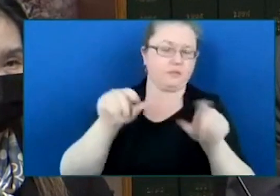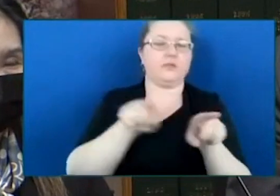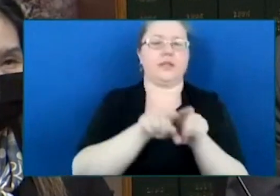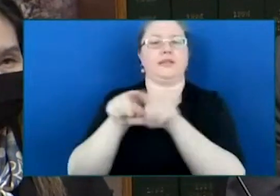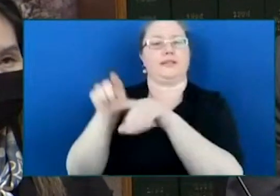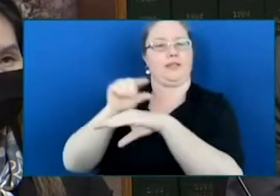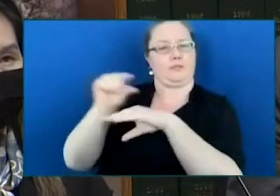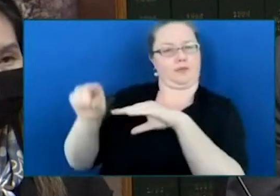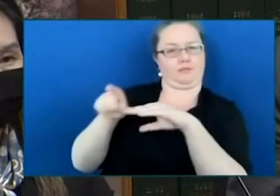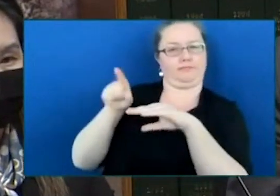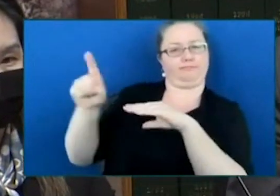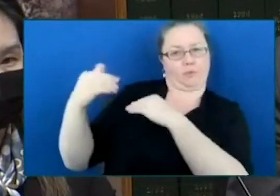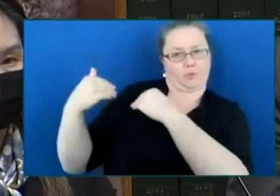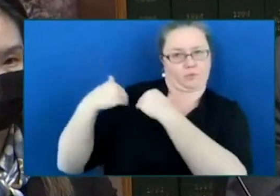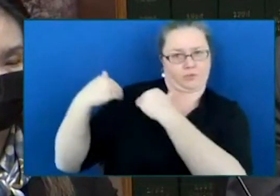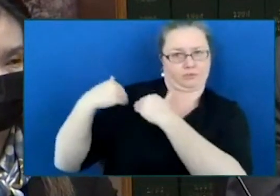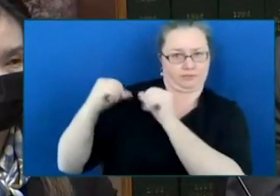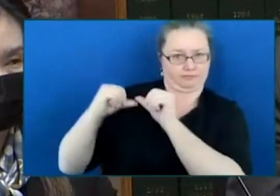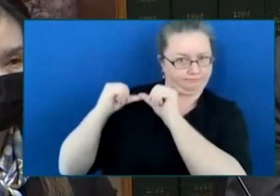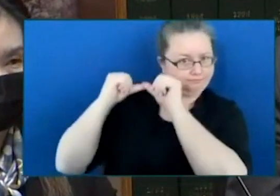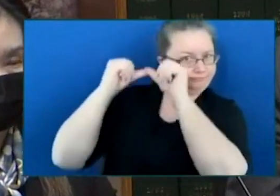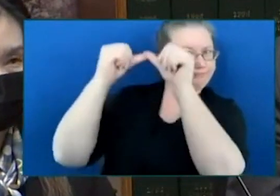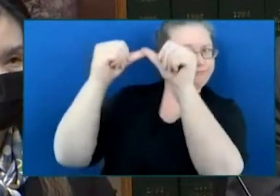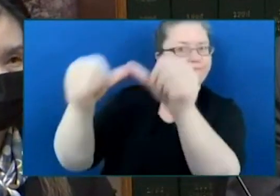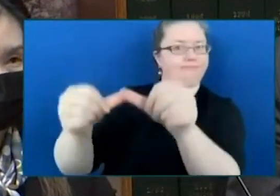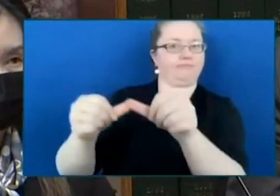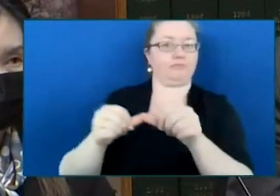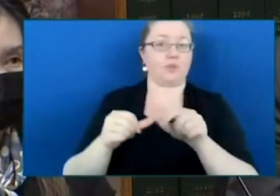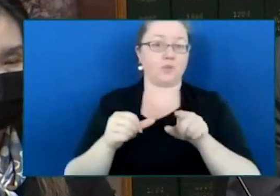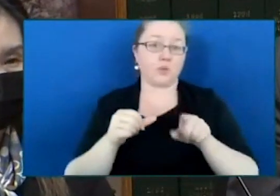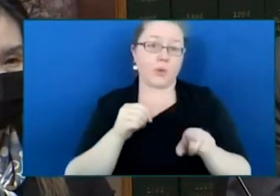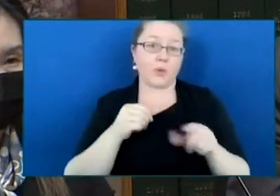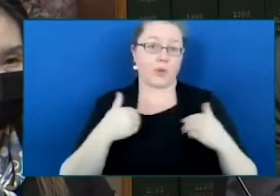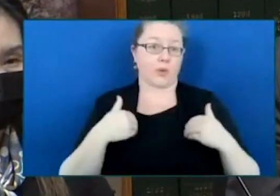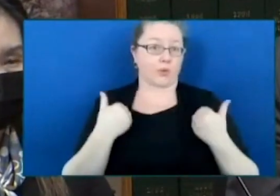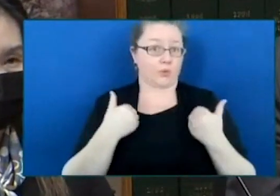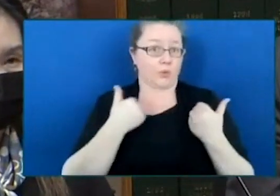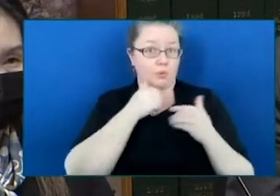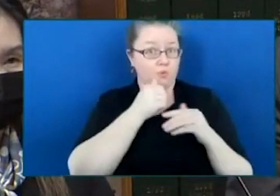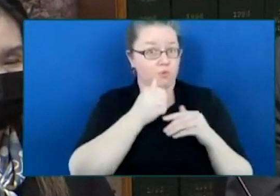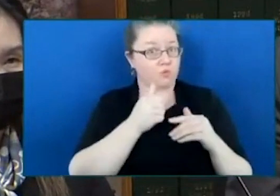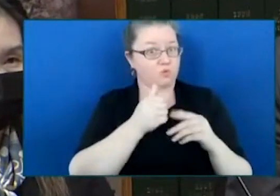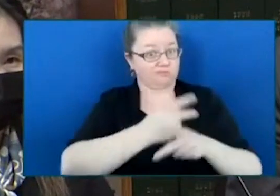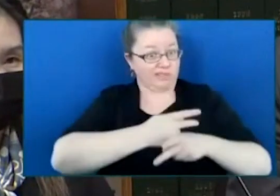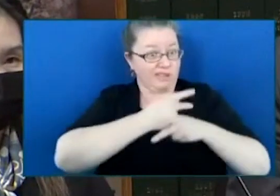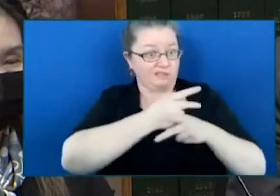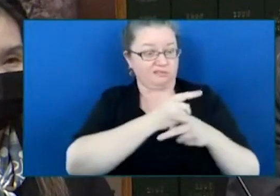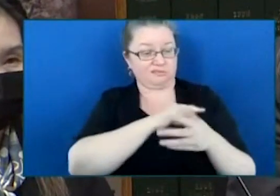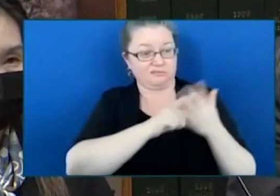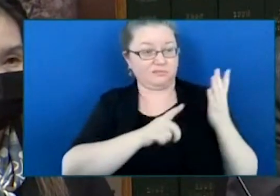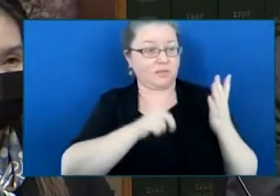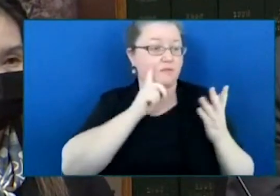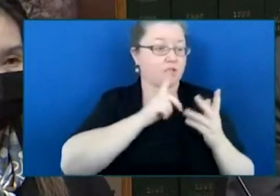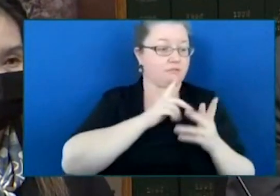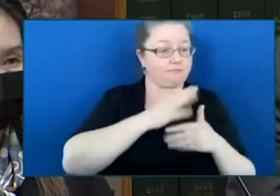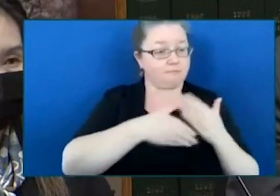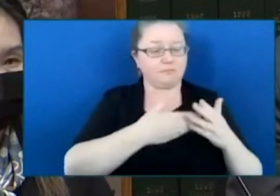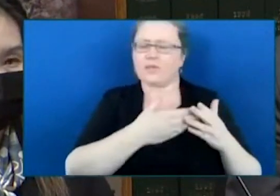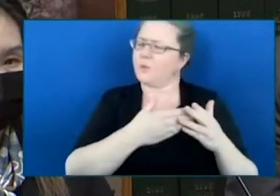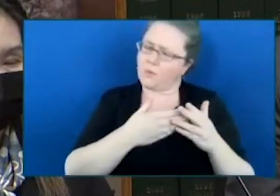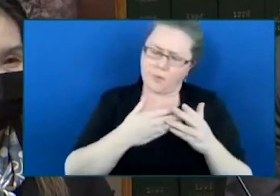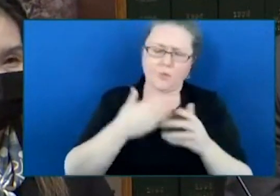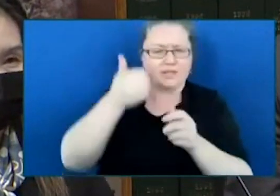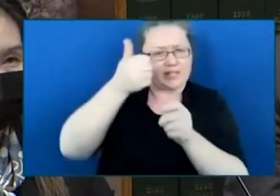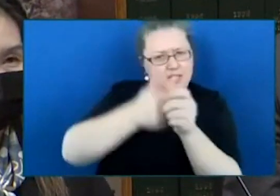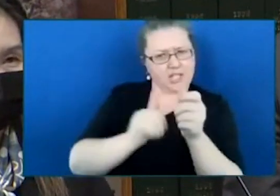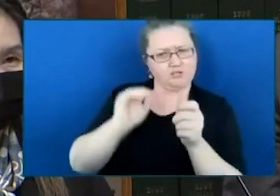Mr. Speaker, government's responsibility to youth doesn't just apply to youth aging out of care. Giving every child the best possible start is key to strengthening